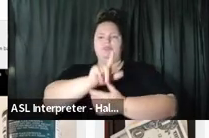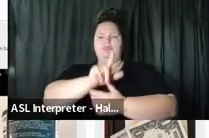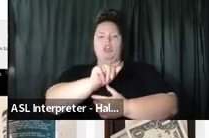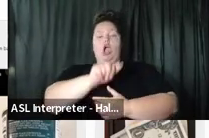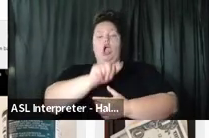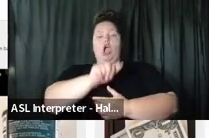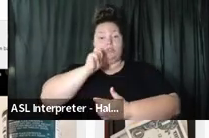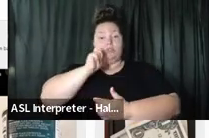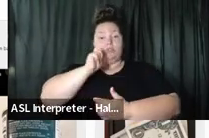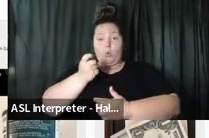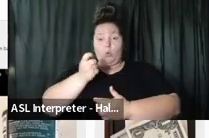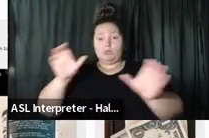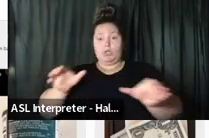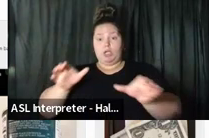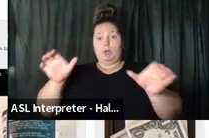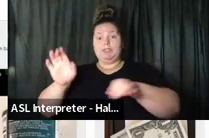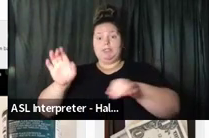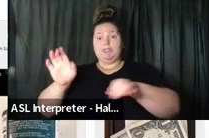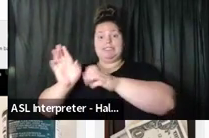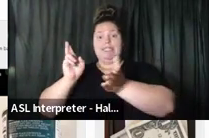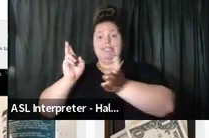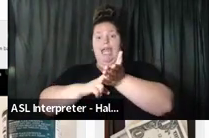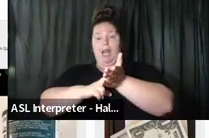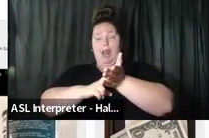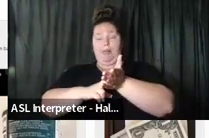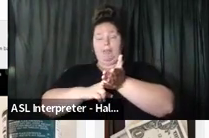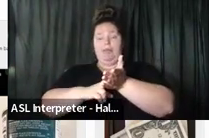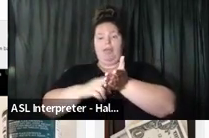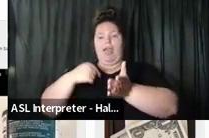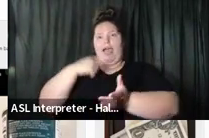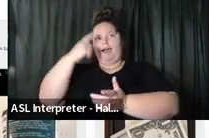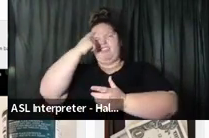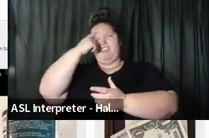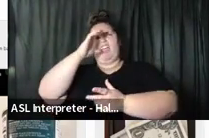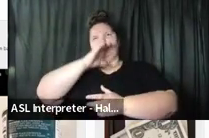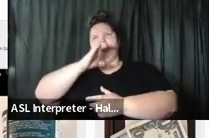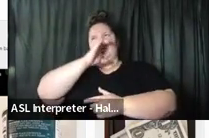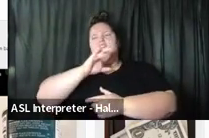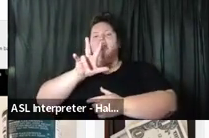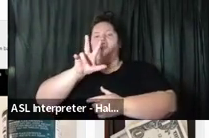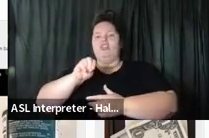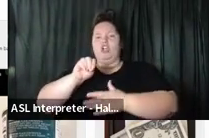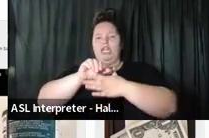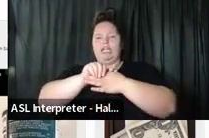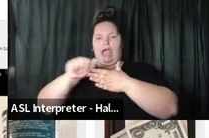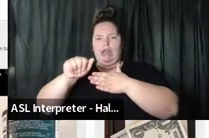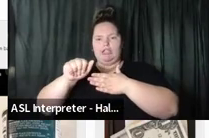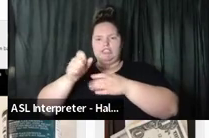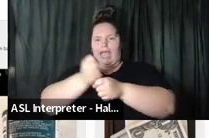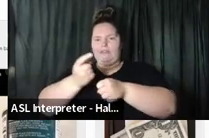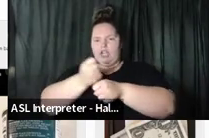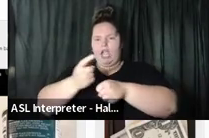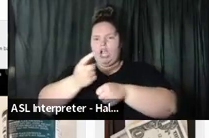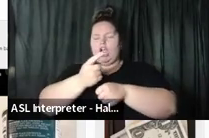encourage businesses to sign up for. I think I was looking and it's like $30 a year, but then they're listed on here.